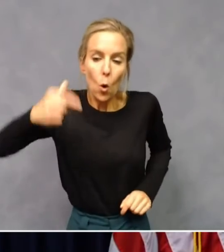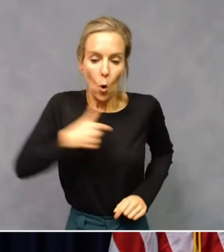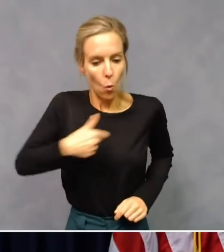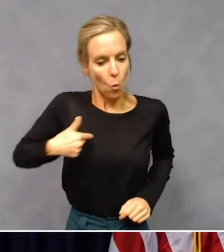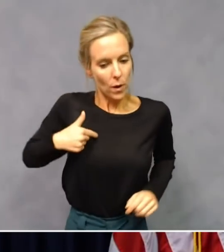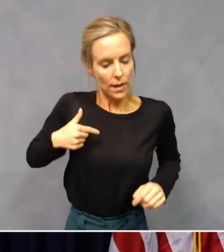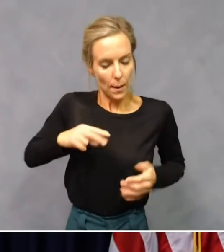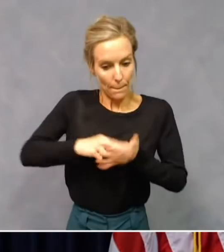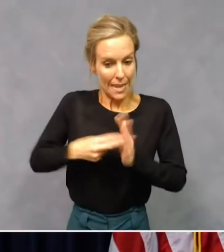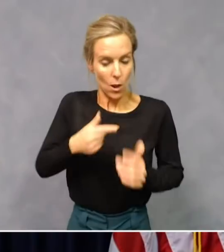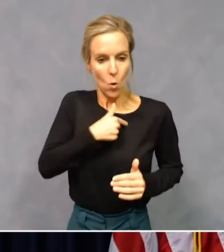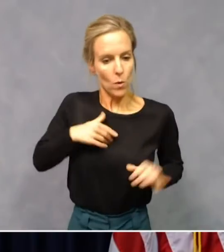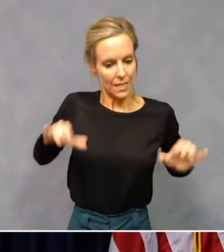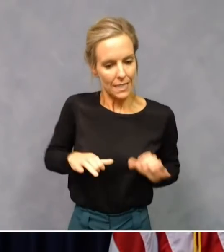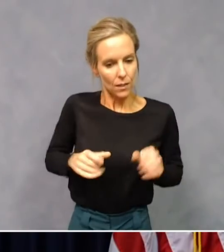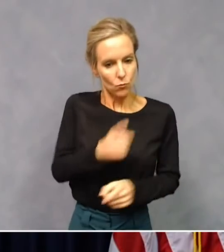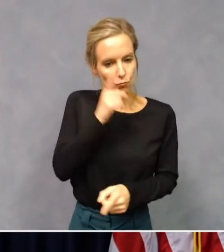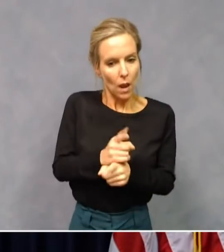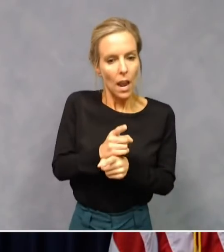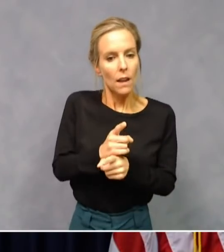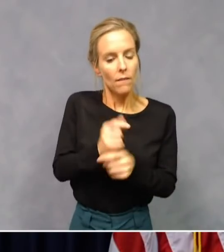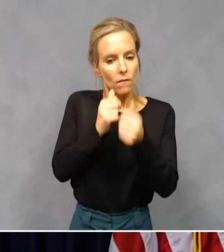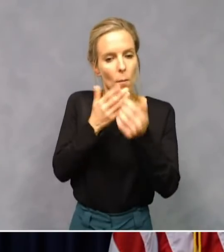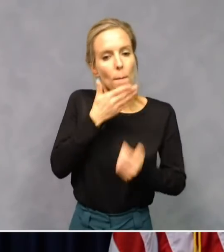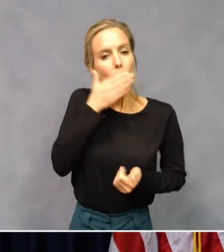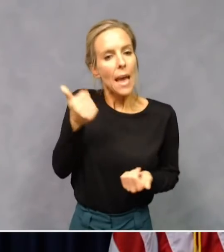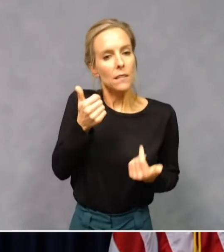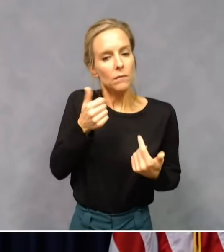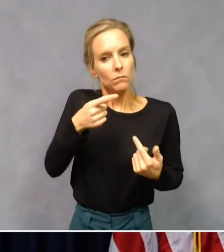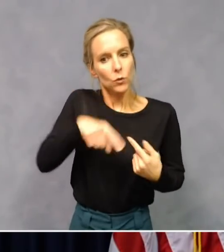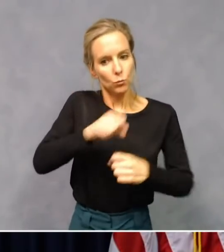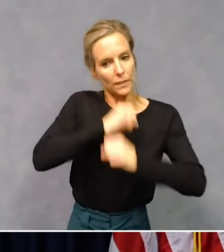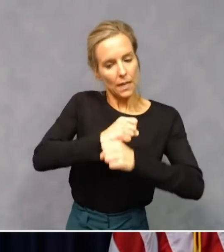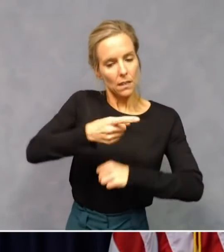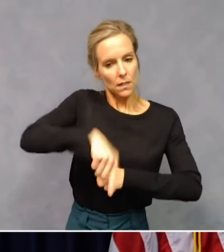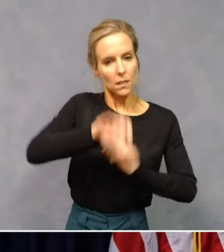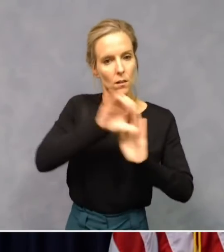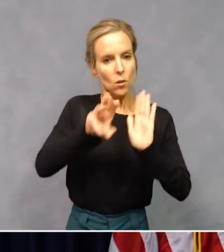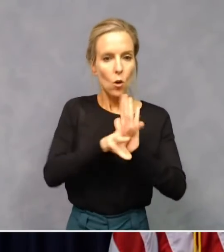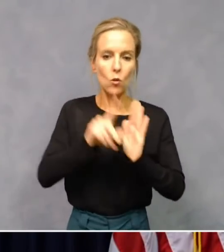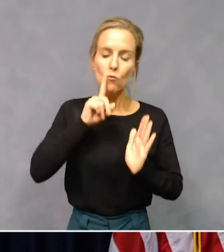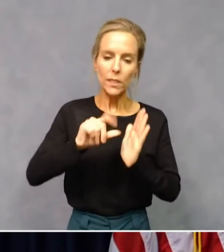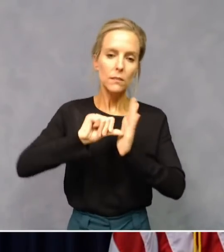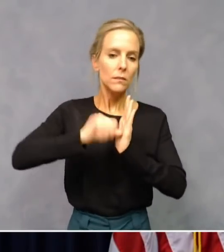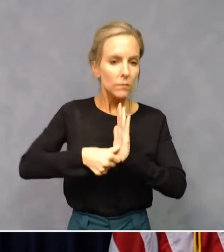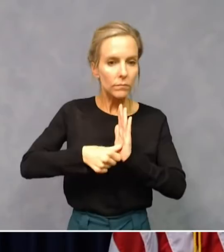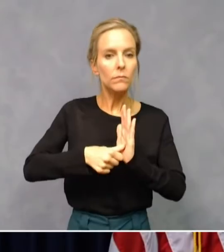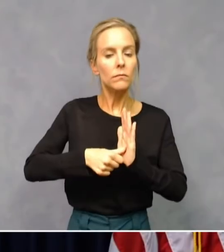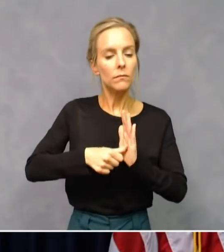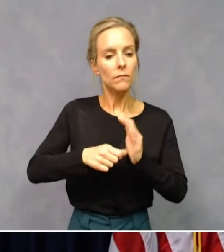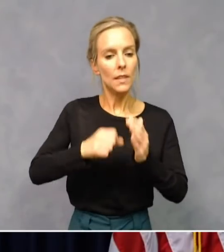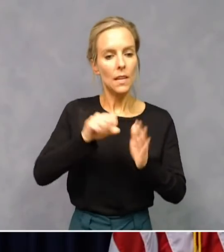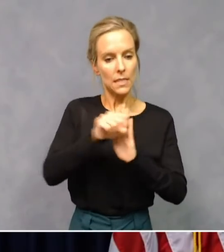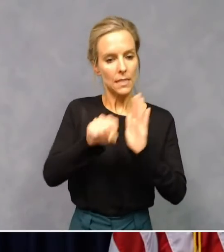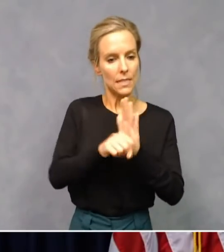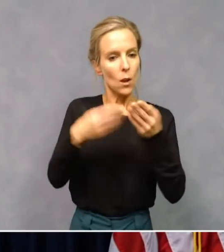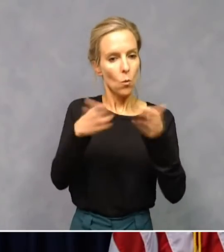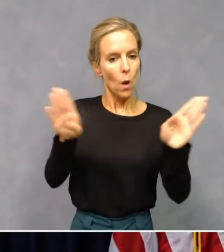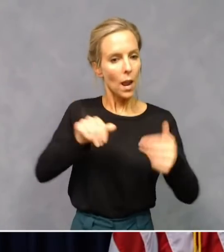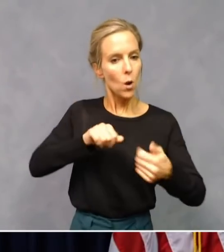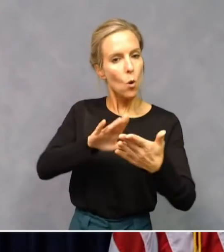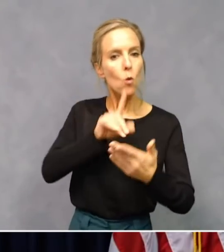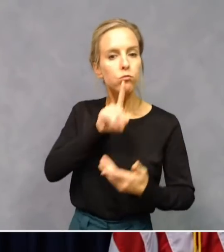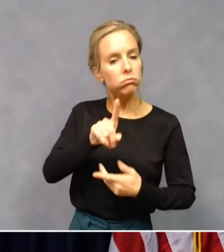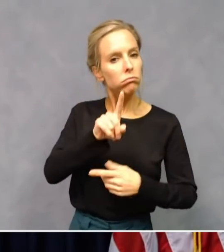the best interest of the Commonwealth. It reinforces that a statewide approach was necessary and that all of our actions